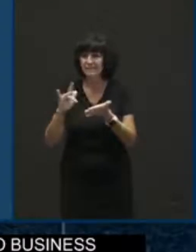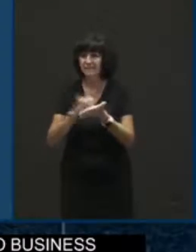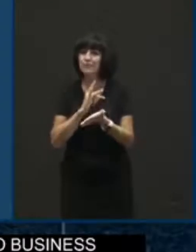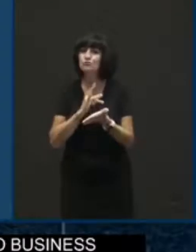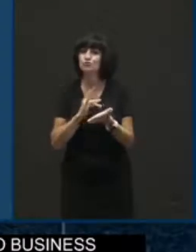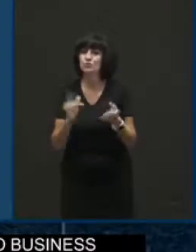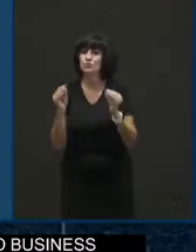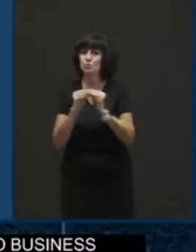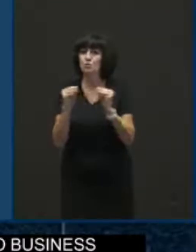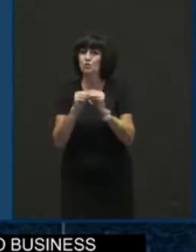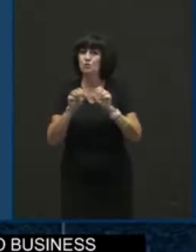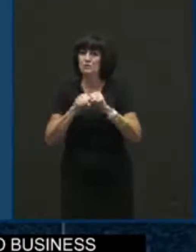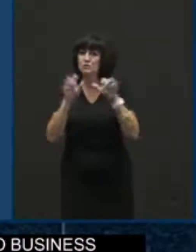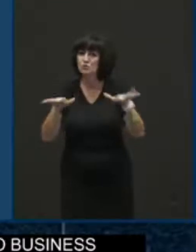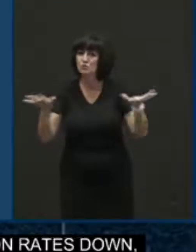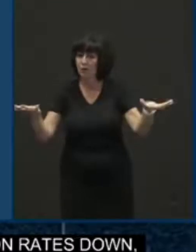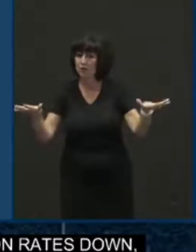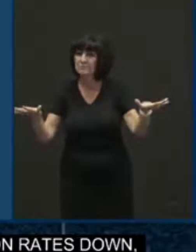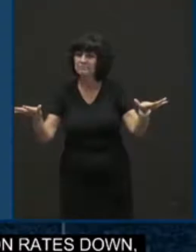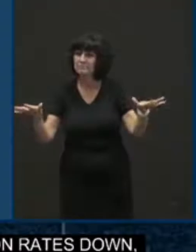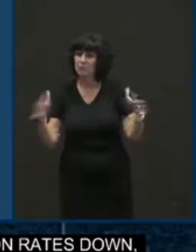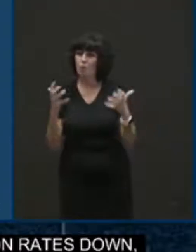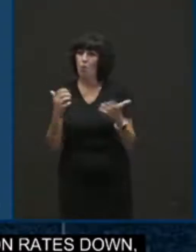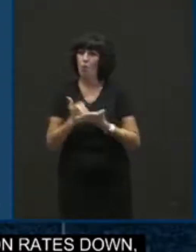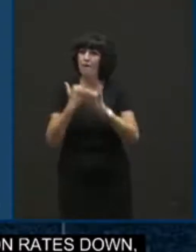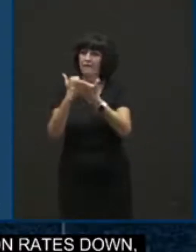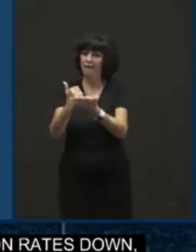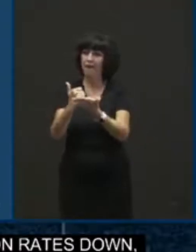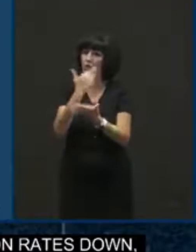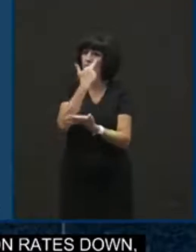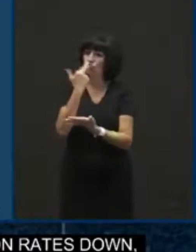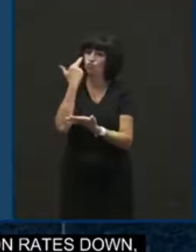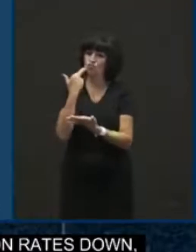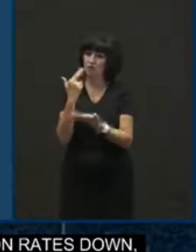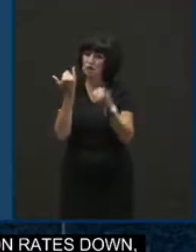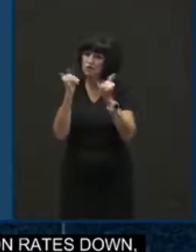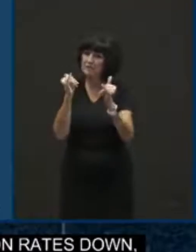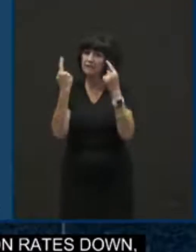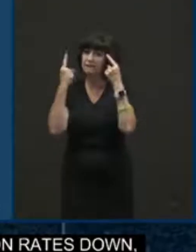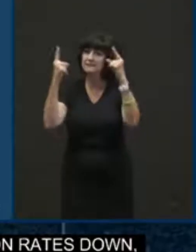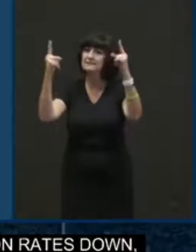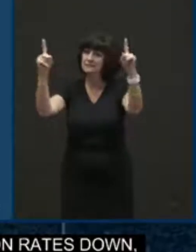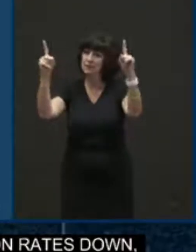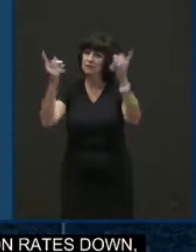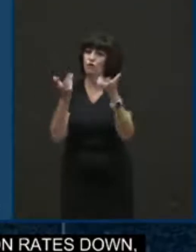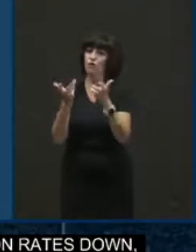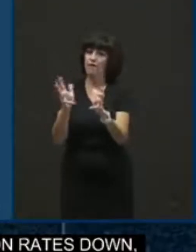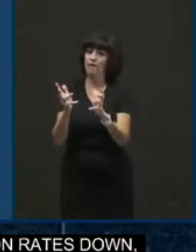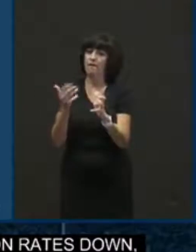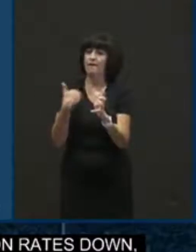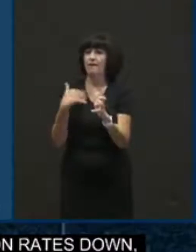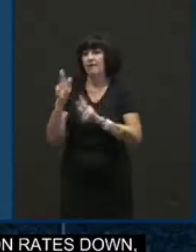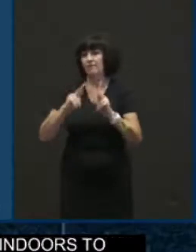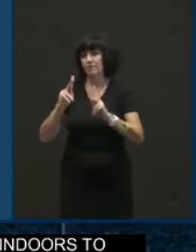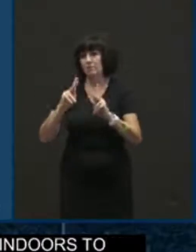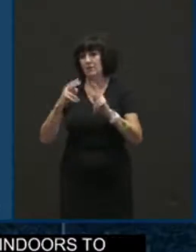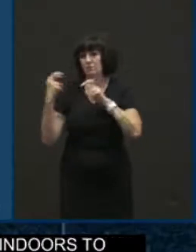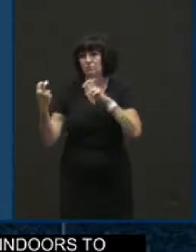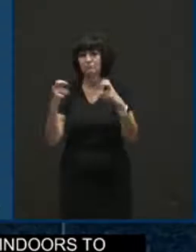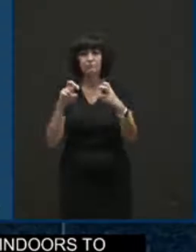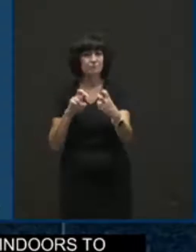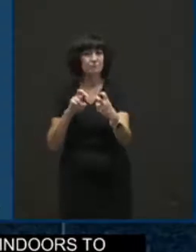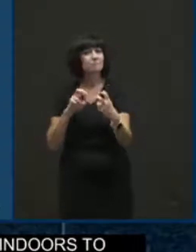indoors to enable them to be successful. We've had the first round of small